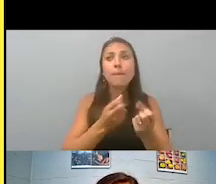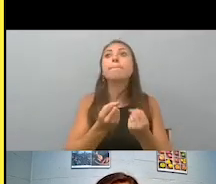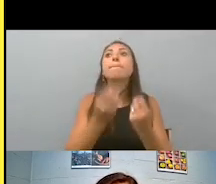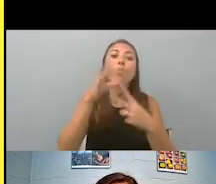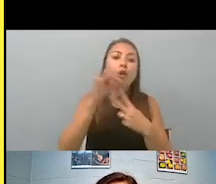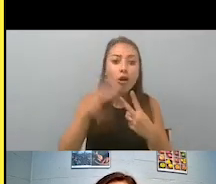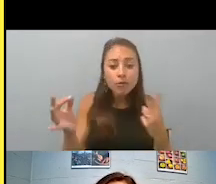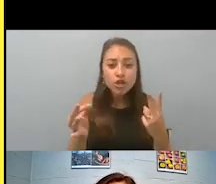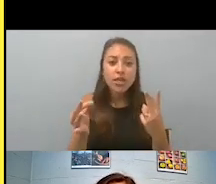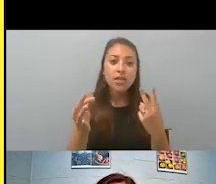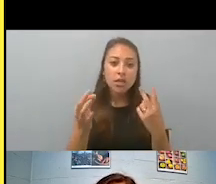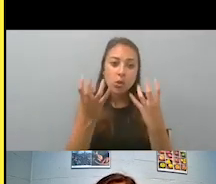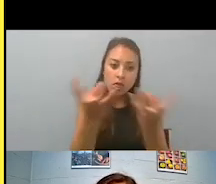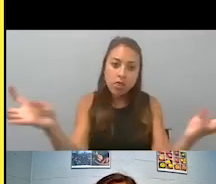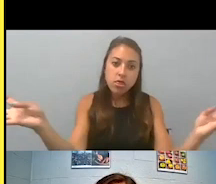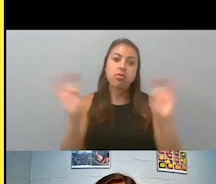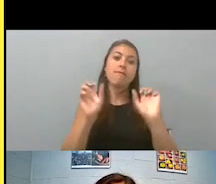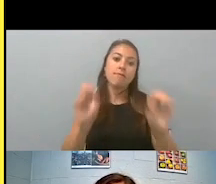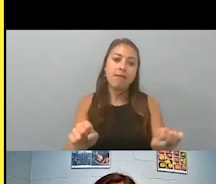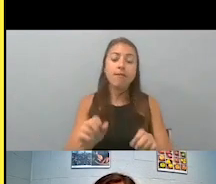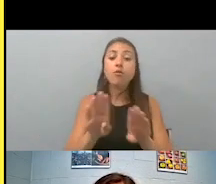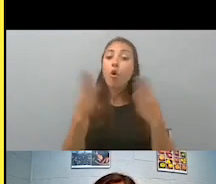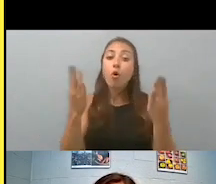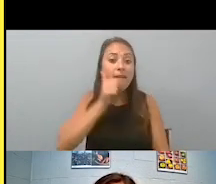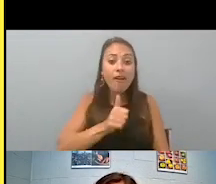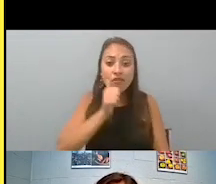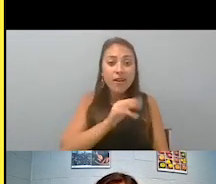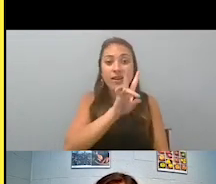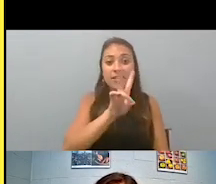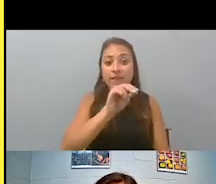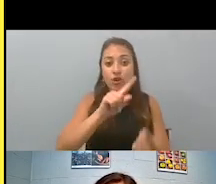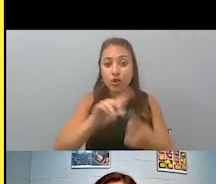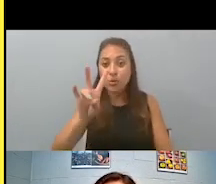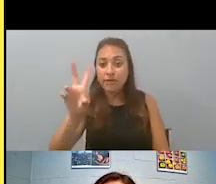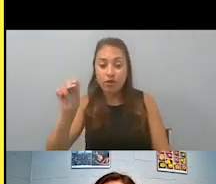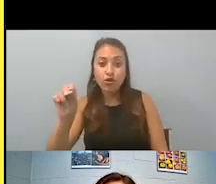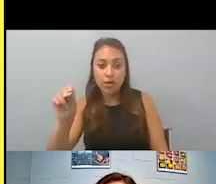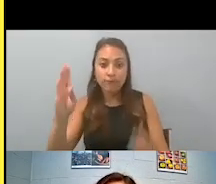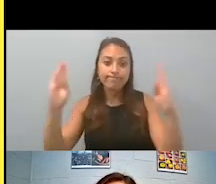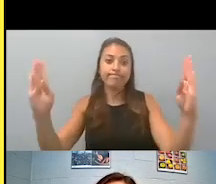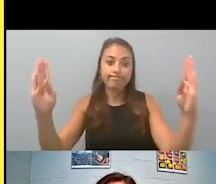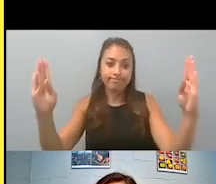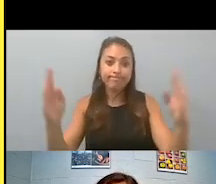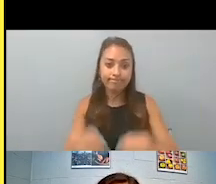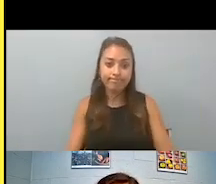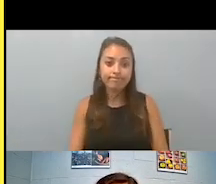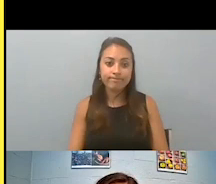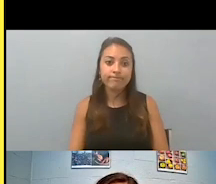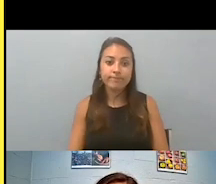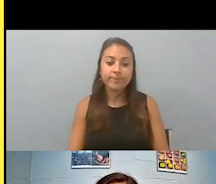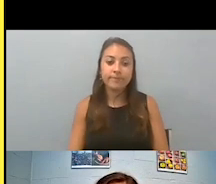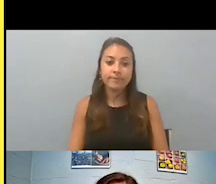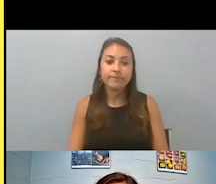the largest seating capacity. So it is open every day from 7:30 a.m. to 7:30 p.m. And this is what I